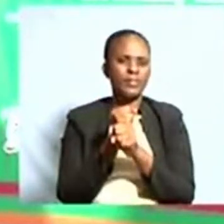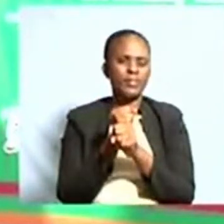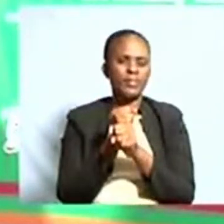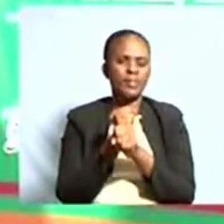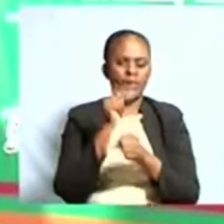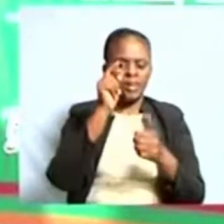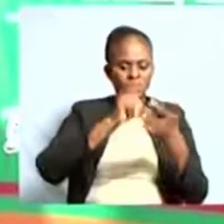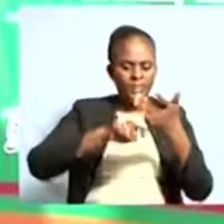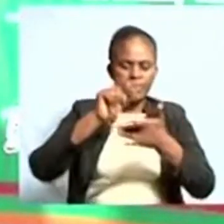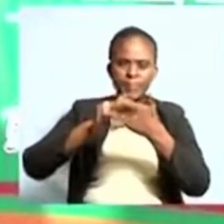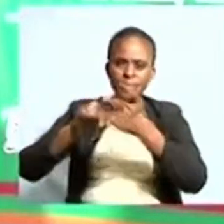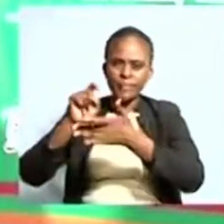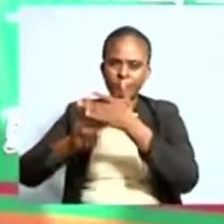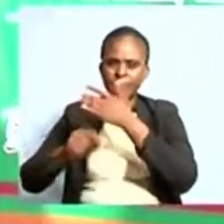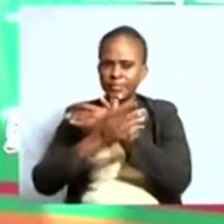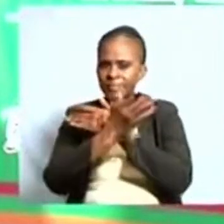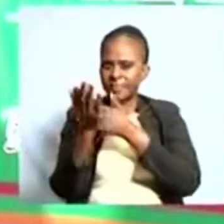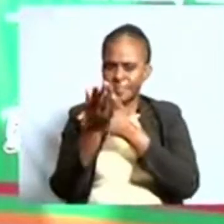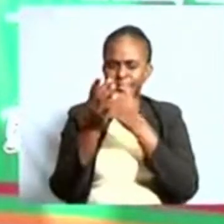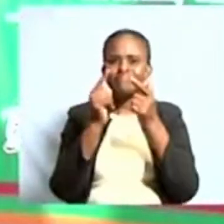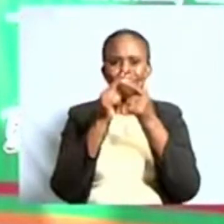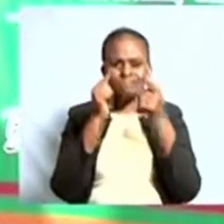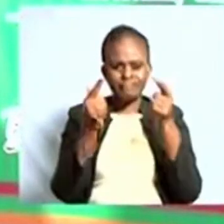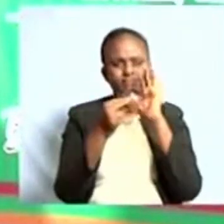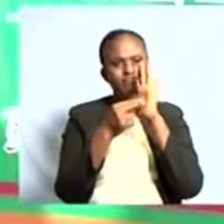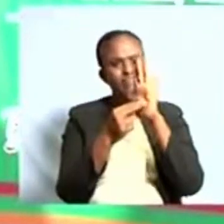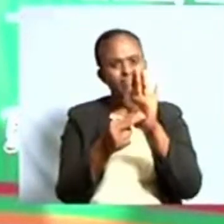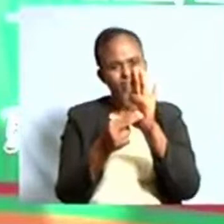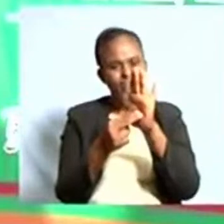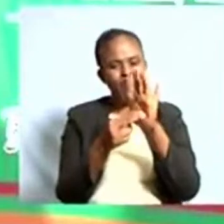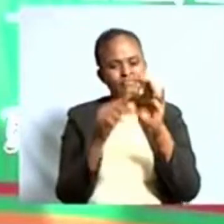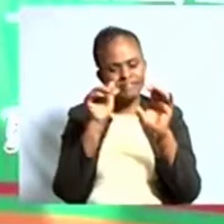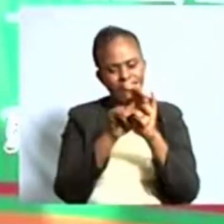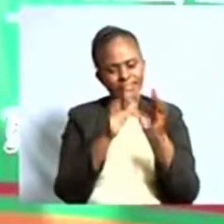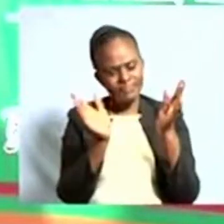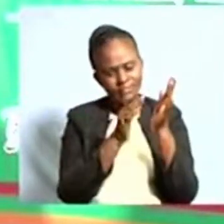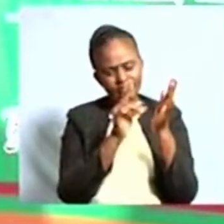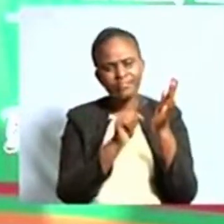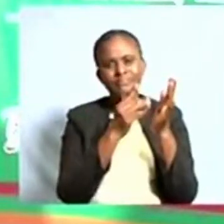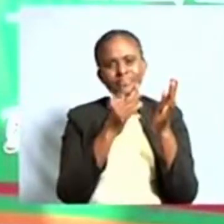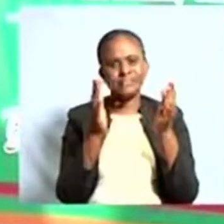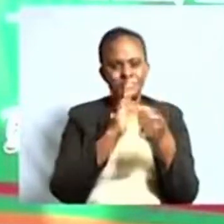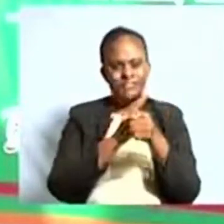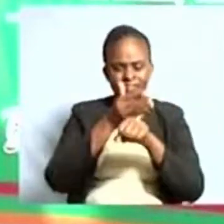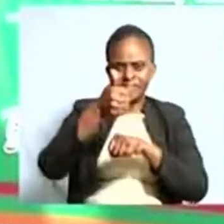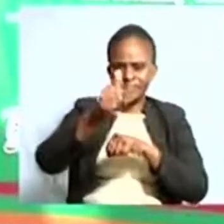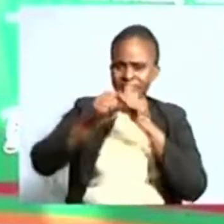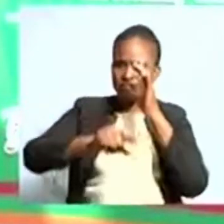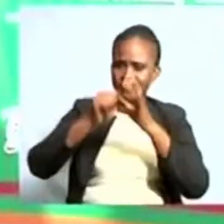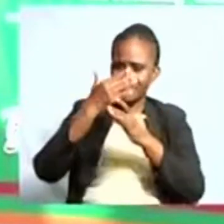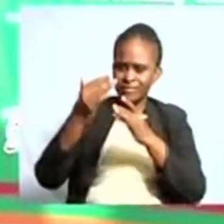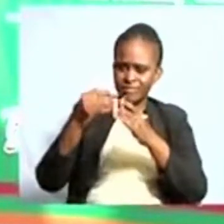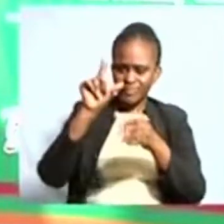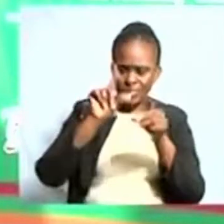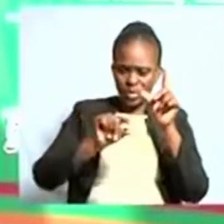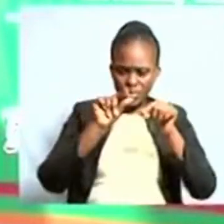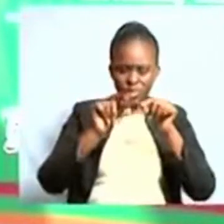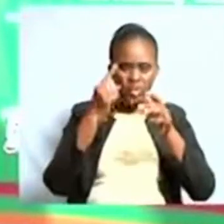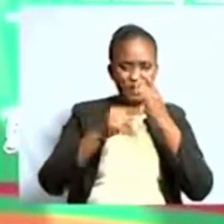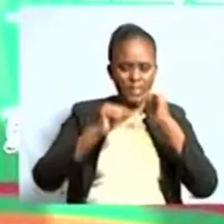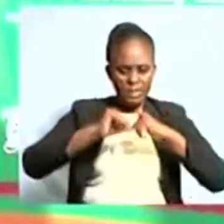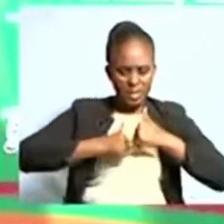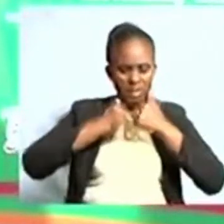Price is it's a major indicator on these products. Once you find something cheaper than what you